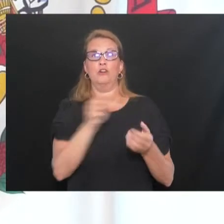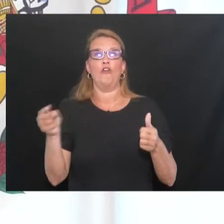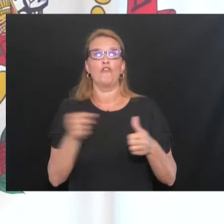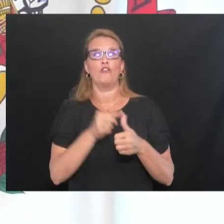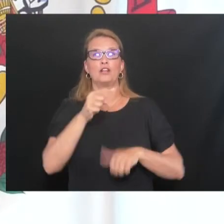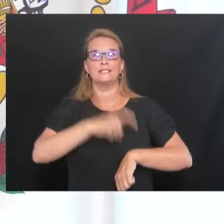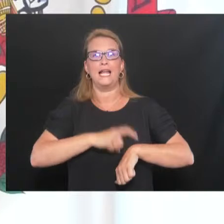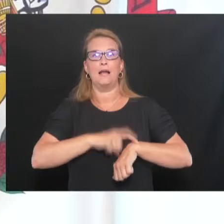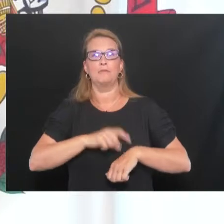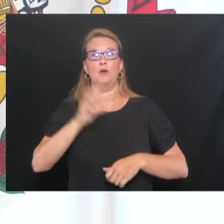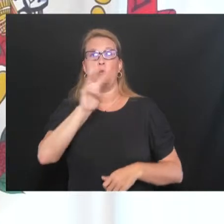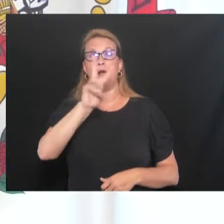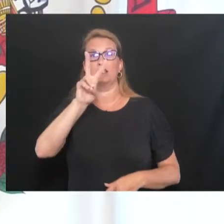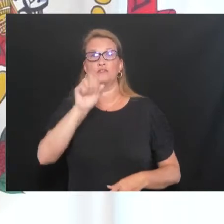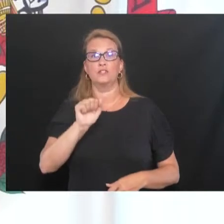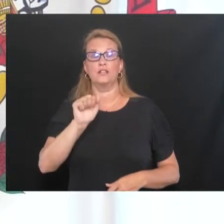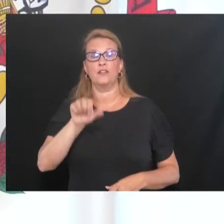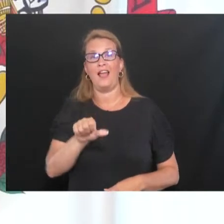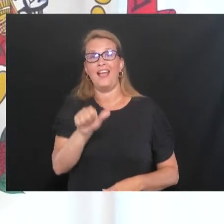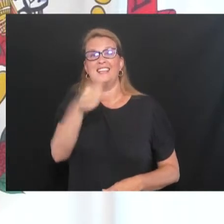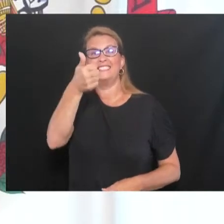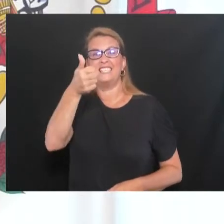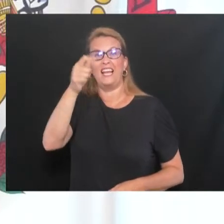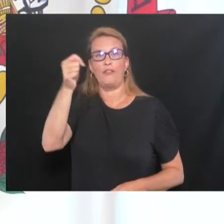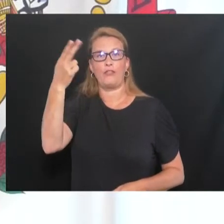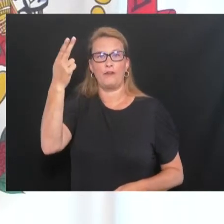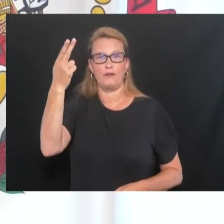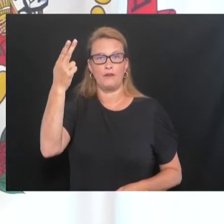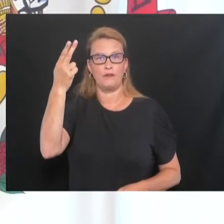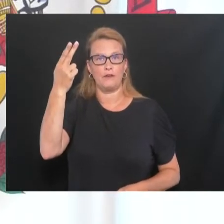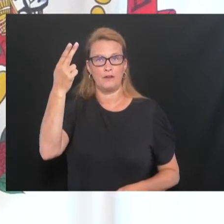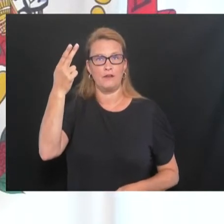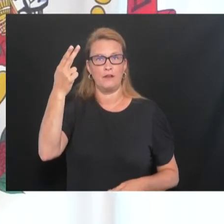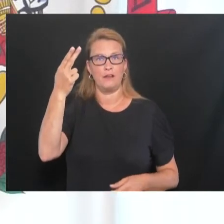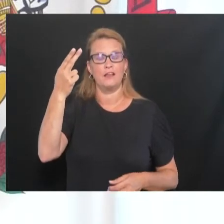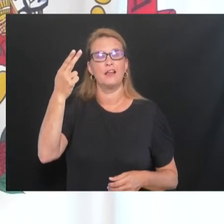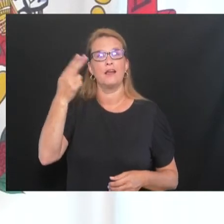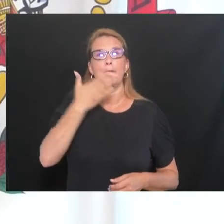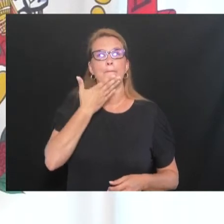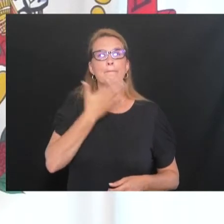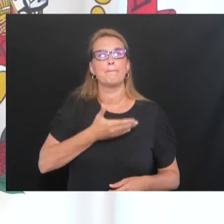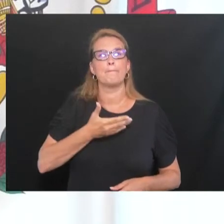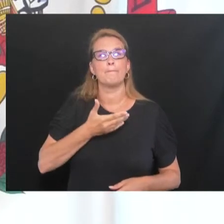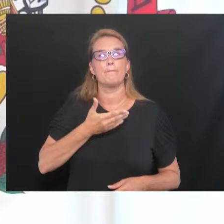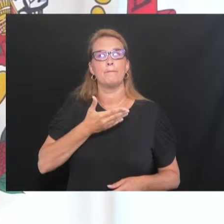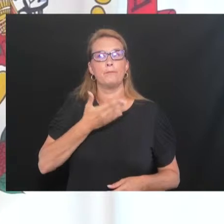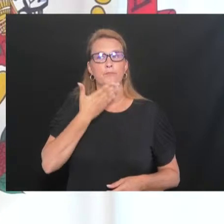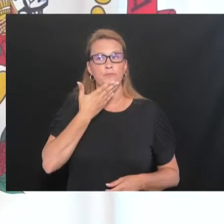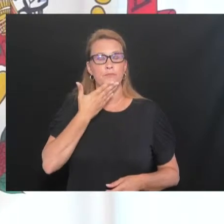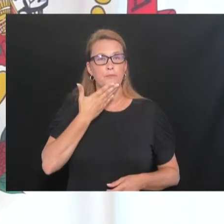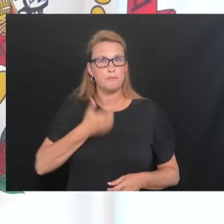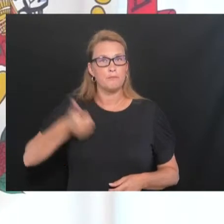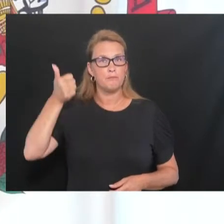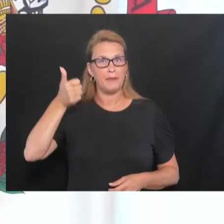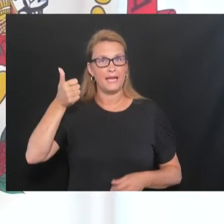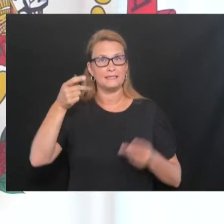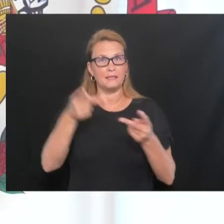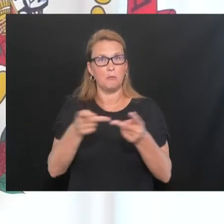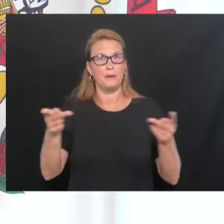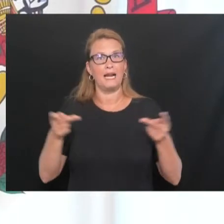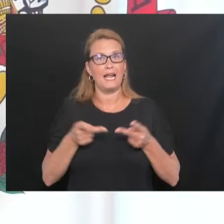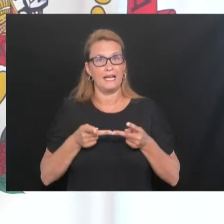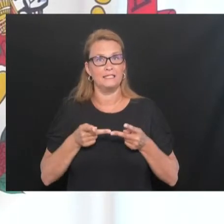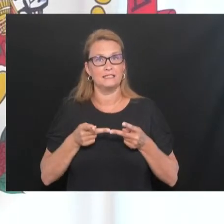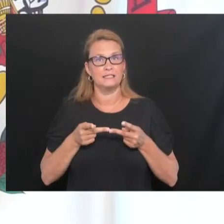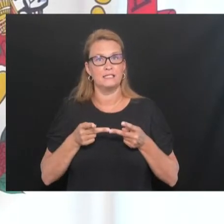ranked West Virginia as 10th in the nation as the best, the best place to